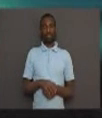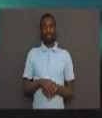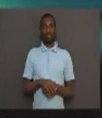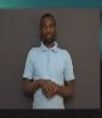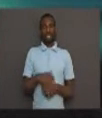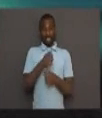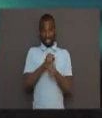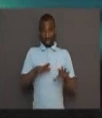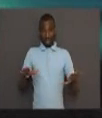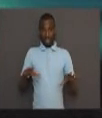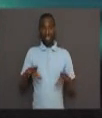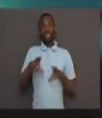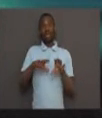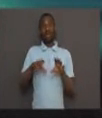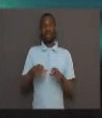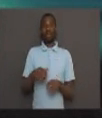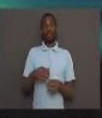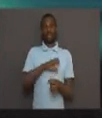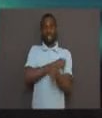to achieve stability.